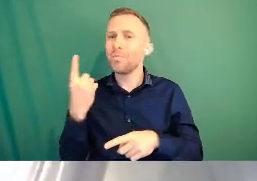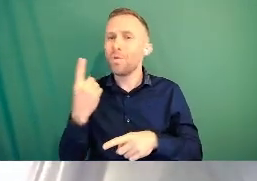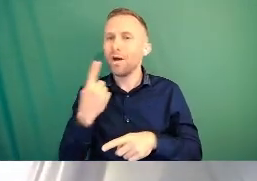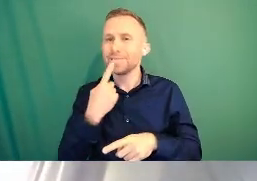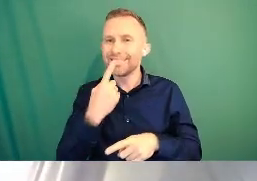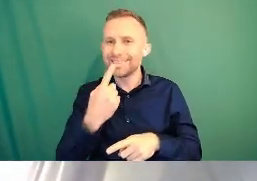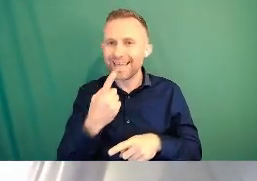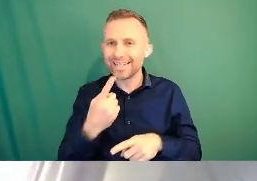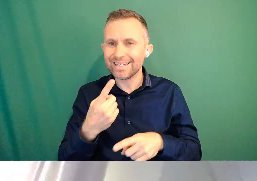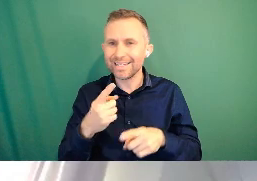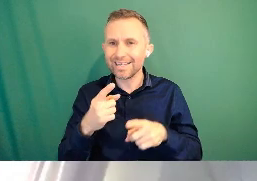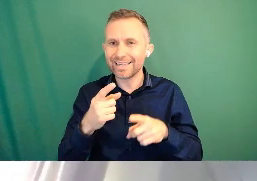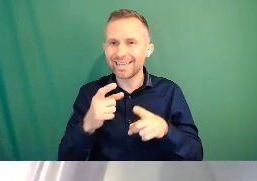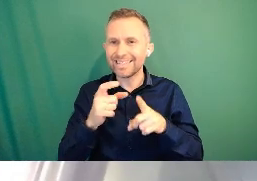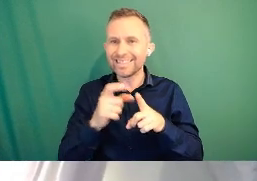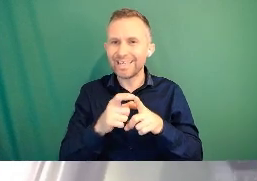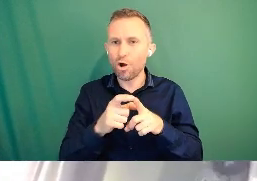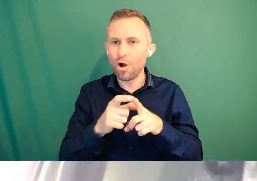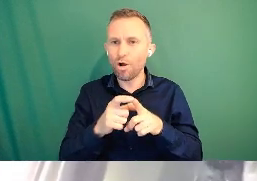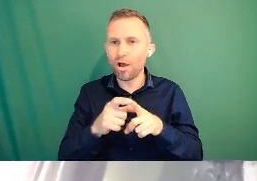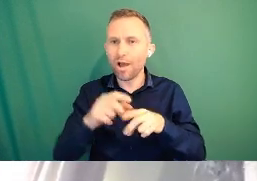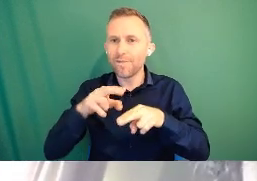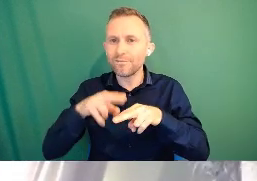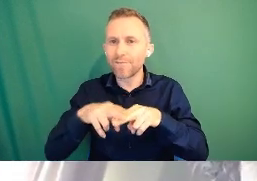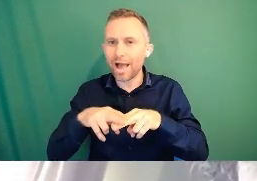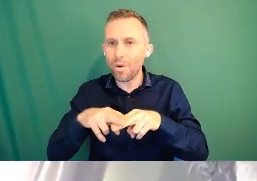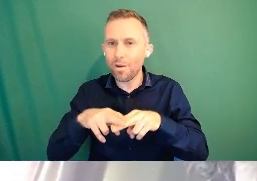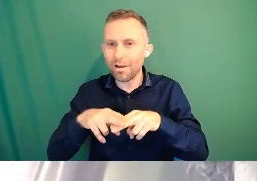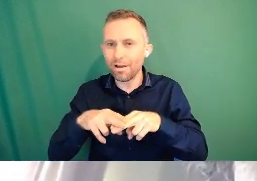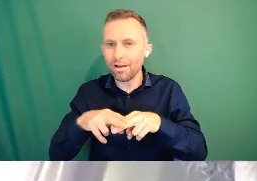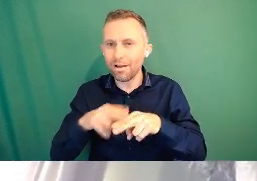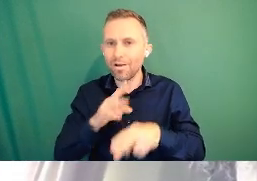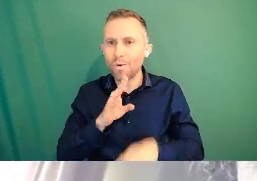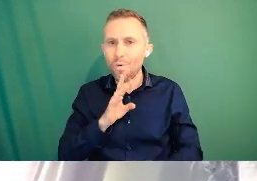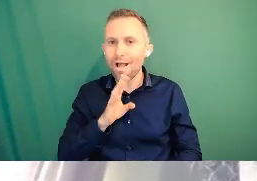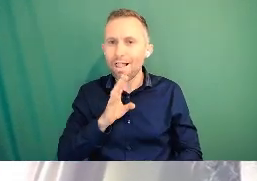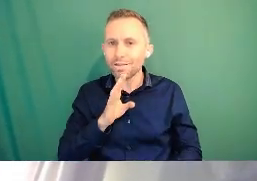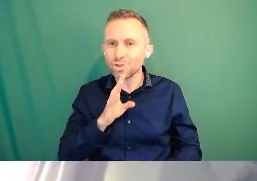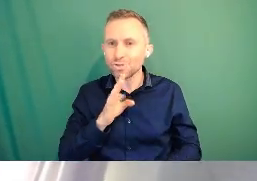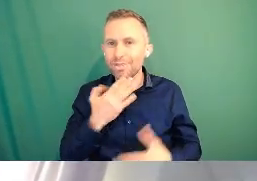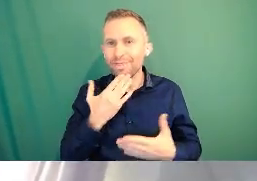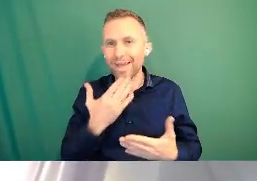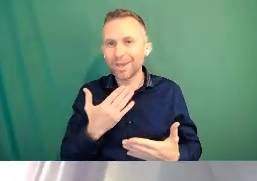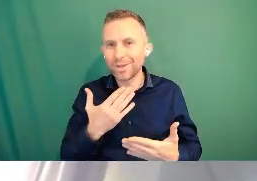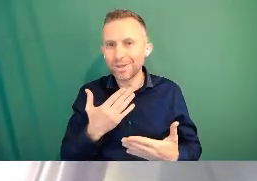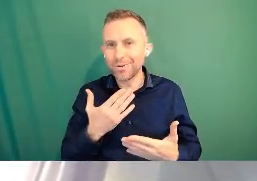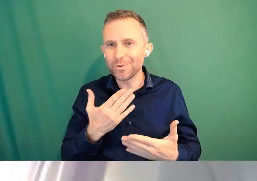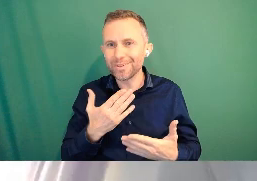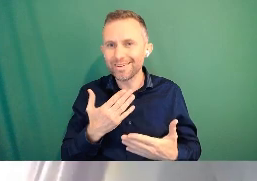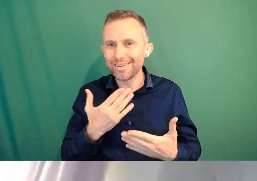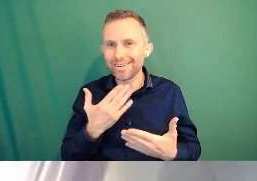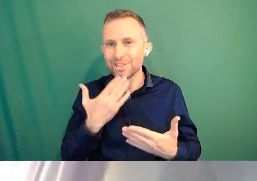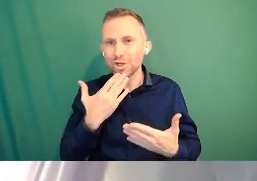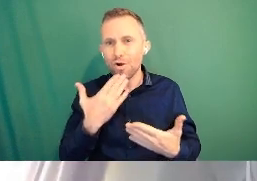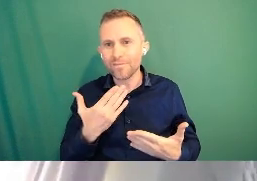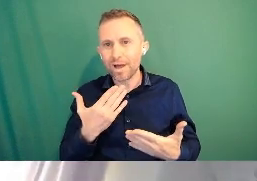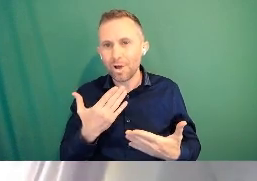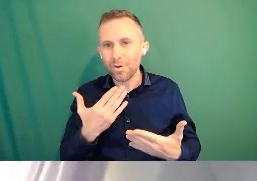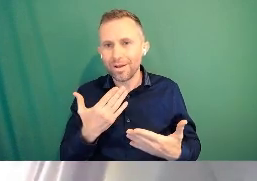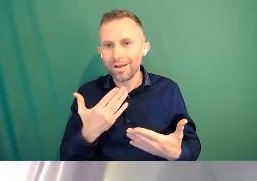Diolch yn fawr. What was that, sorry? I'd just like to say Diolch yn fawr. Oh, thank you. Diolch yn